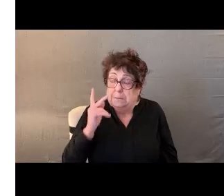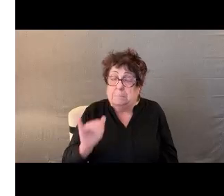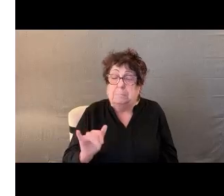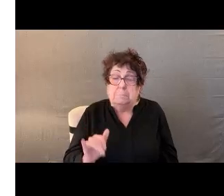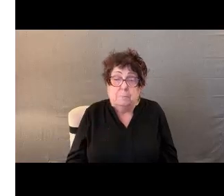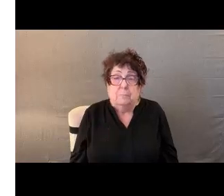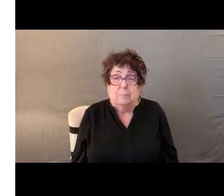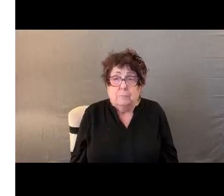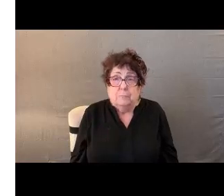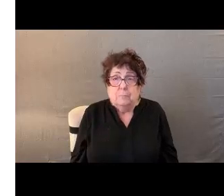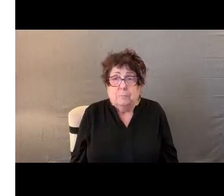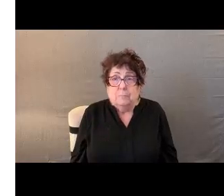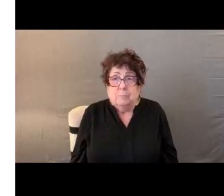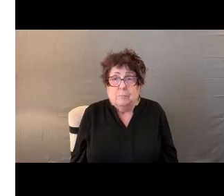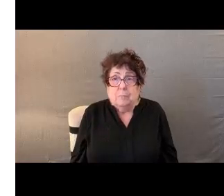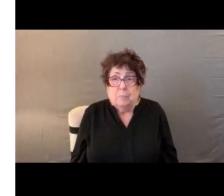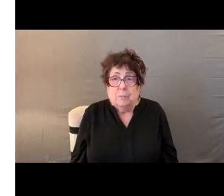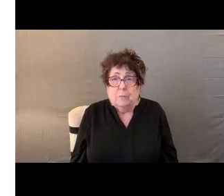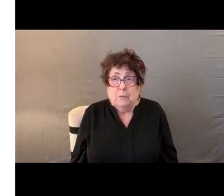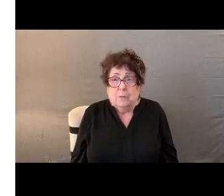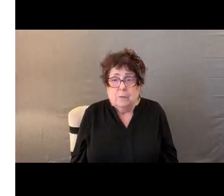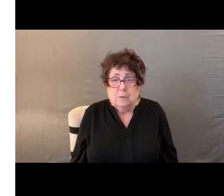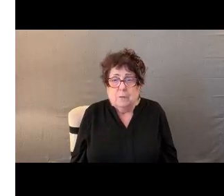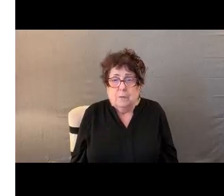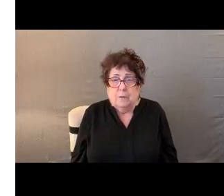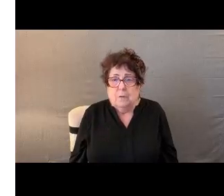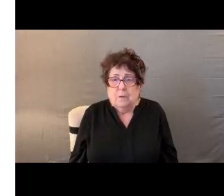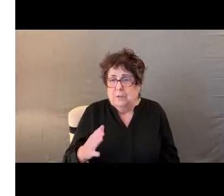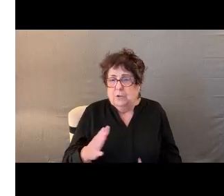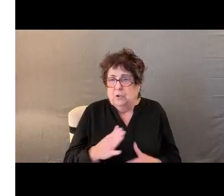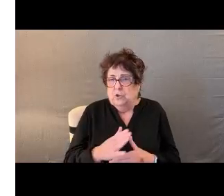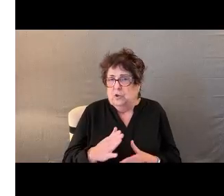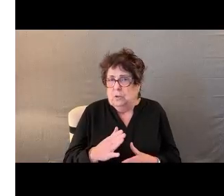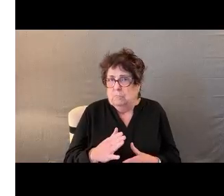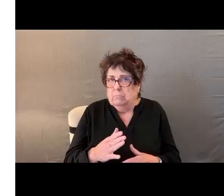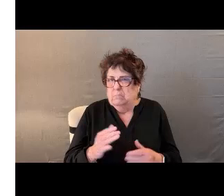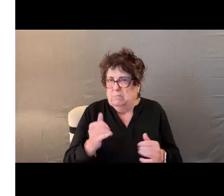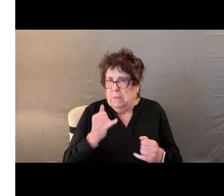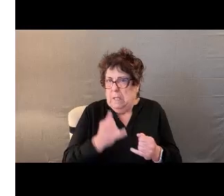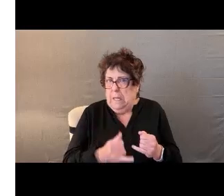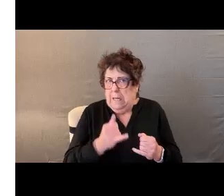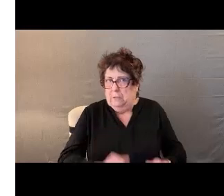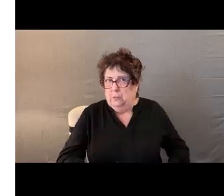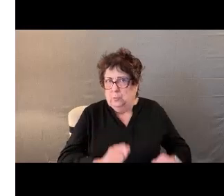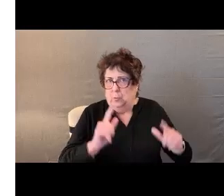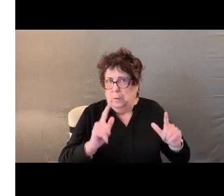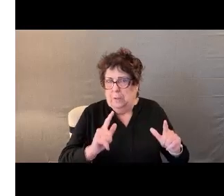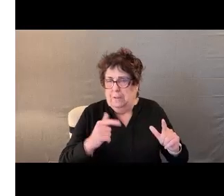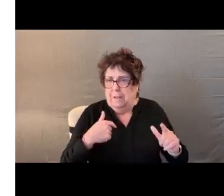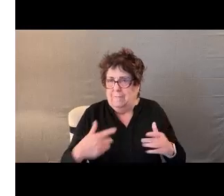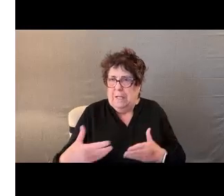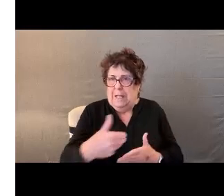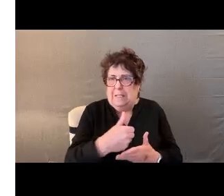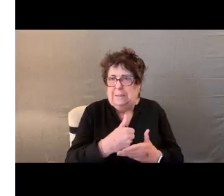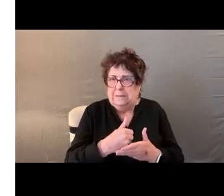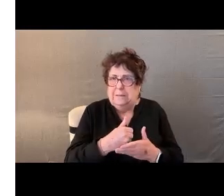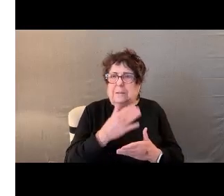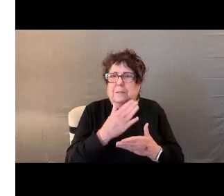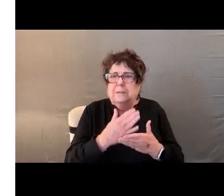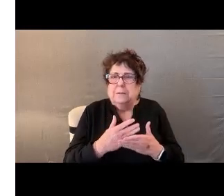me share this last screen with you all. This is where I have collected some of the resources that we have